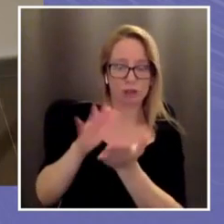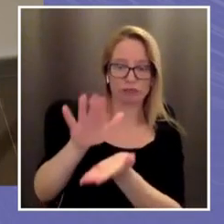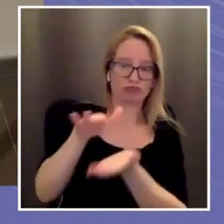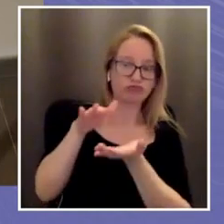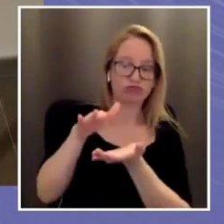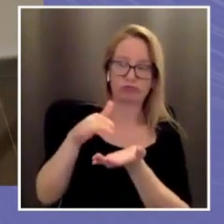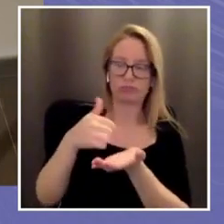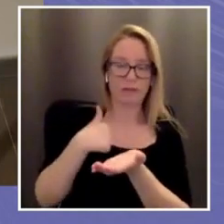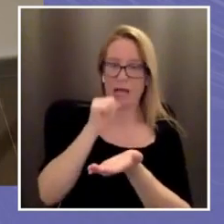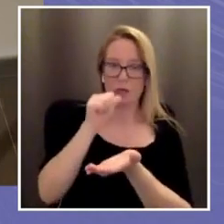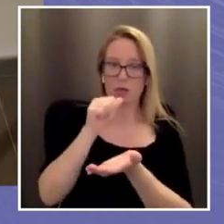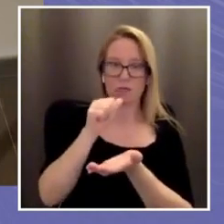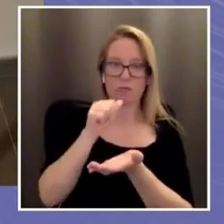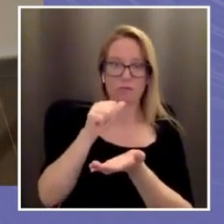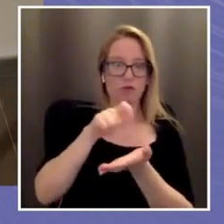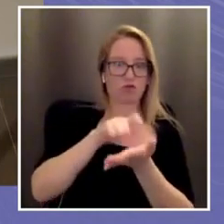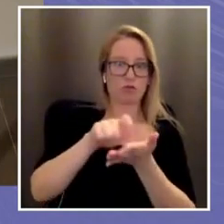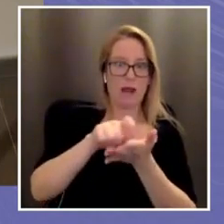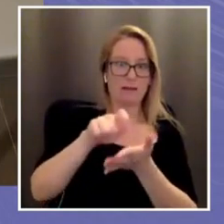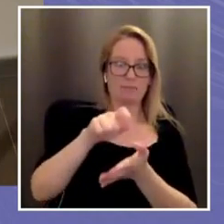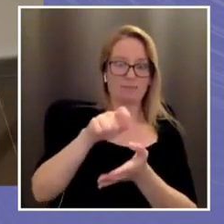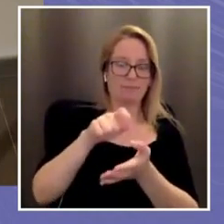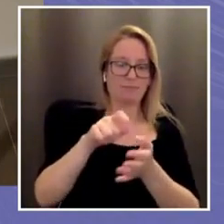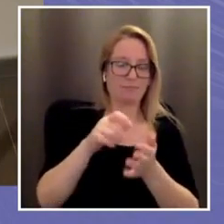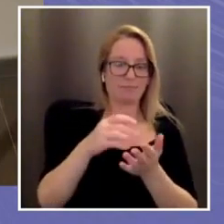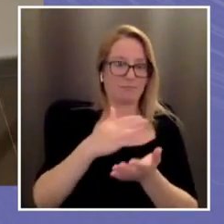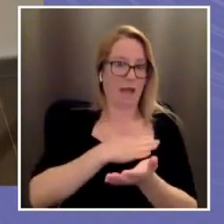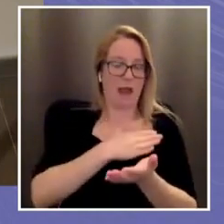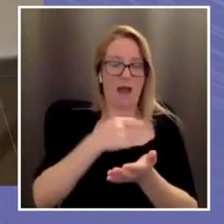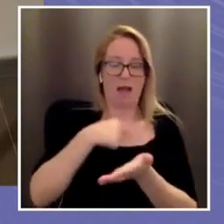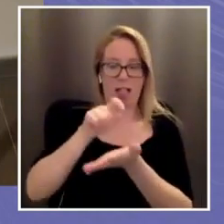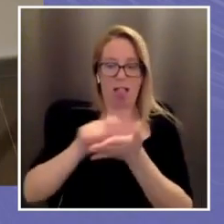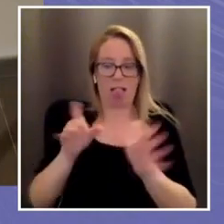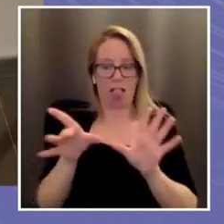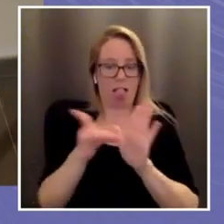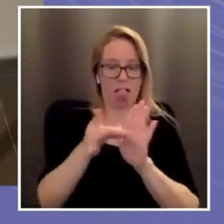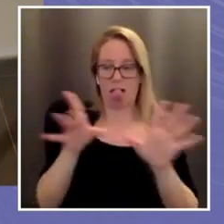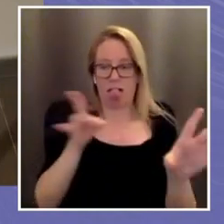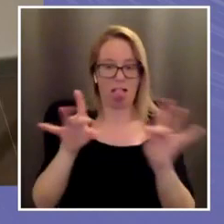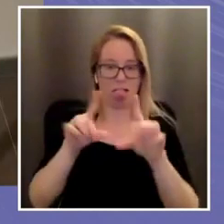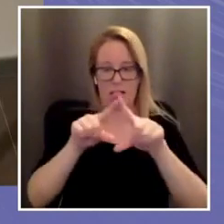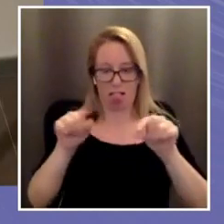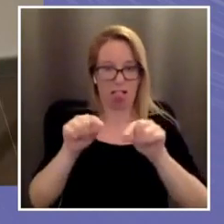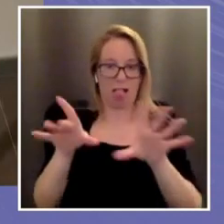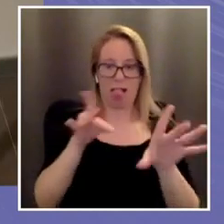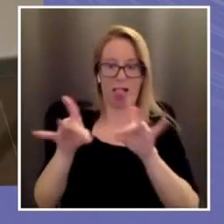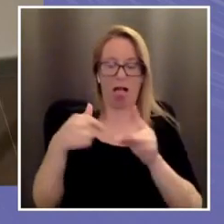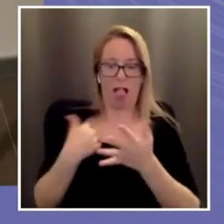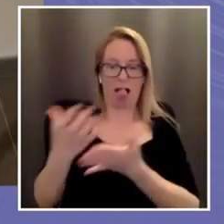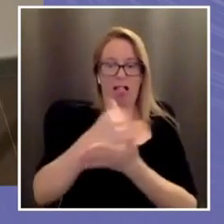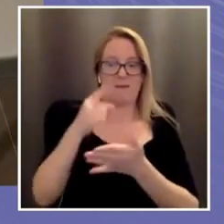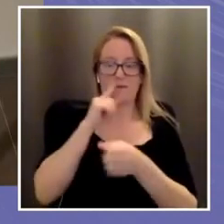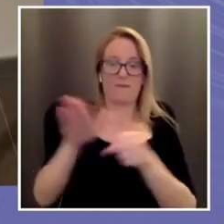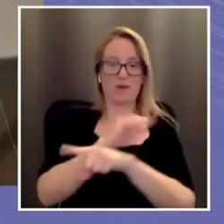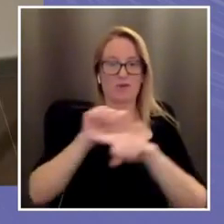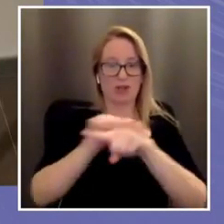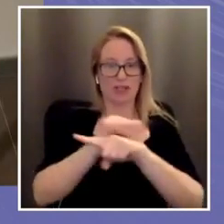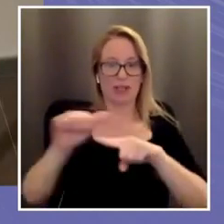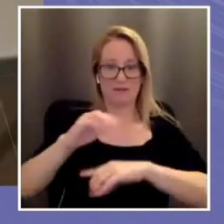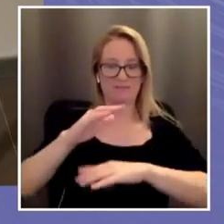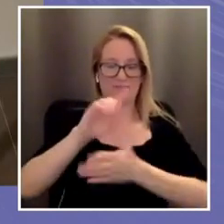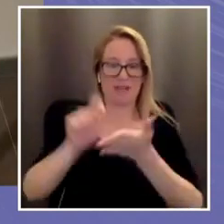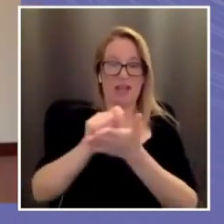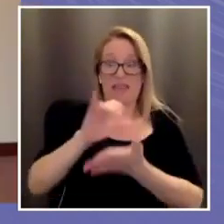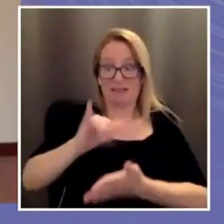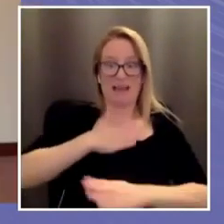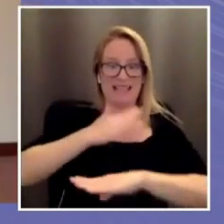I don't write in mine, I write on Post-its. So I accumulated the Post-its for the whole rehearsal period. That's what my desk in rehearsal looks